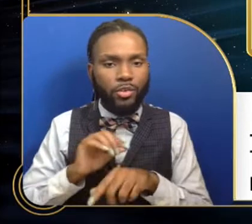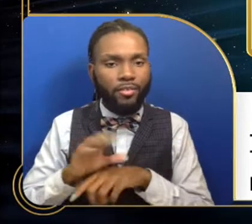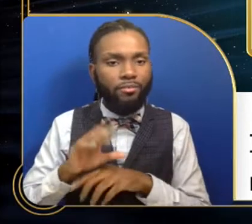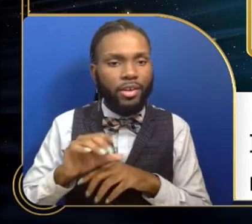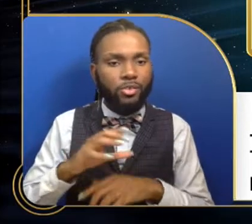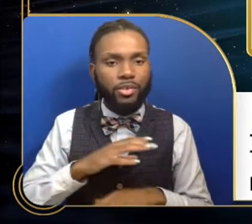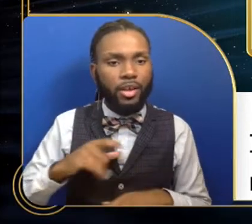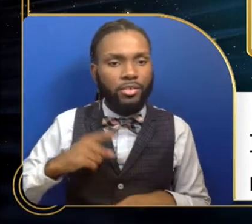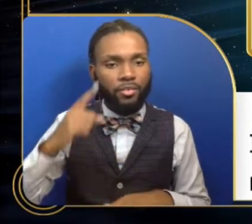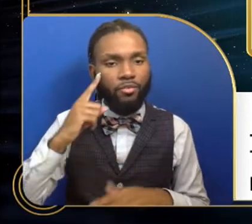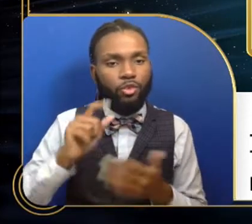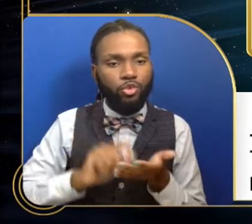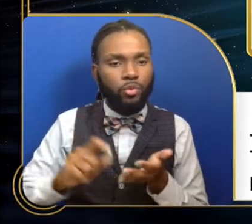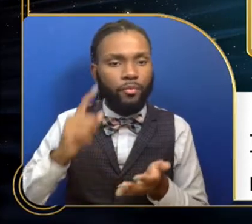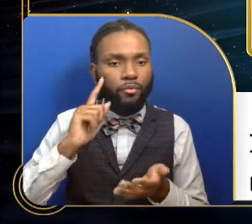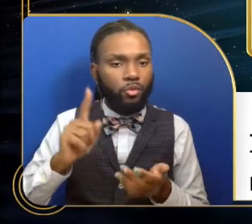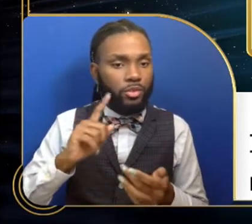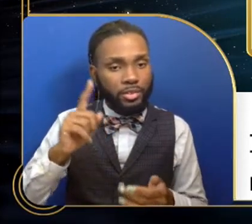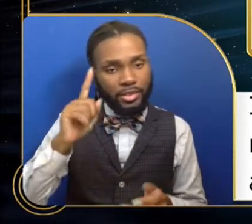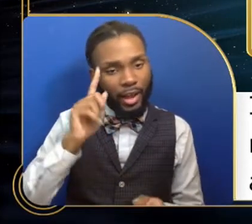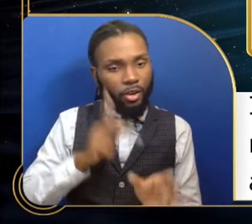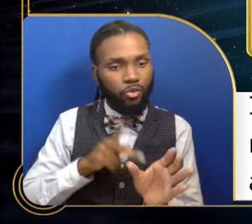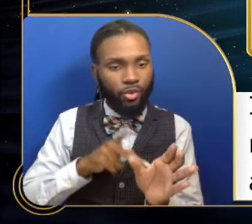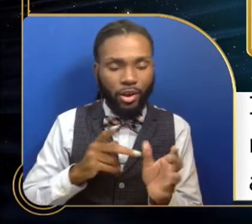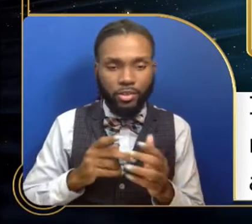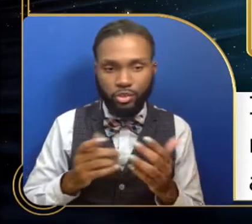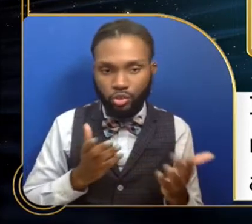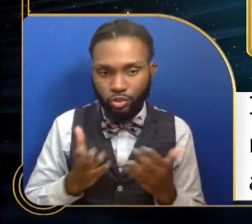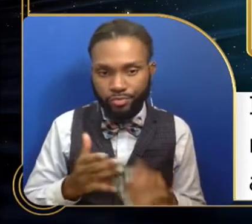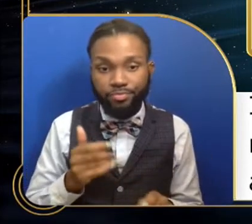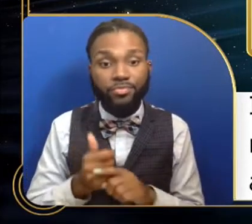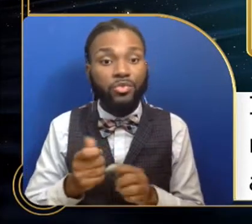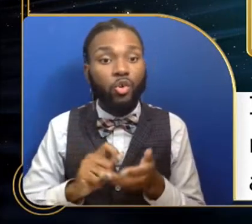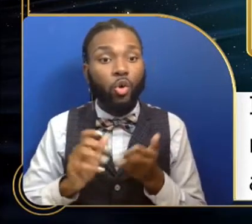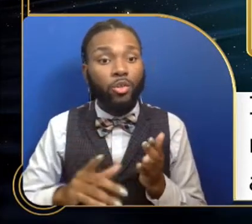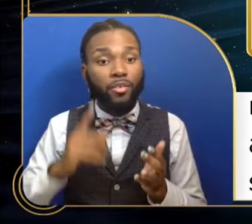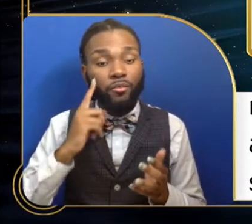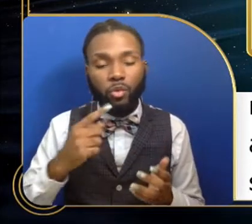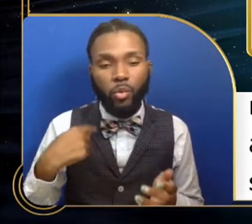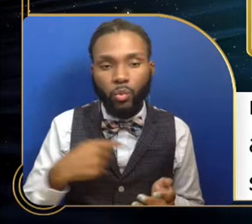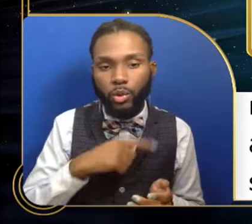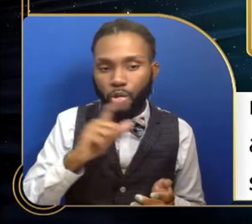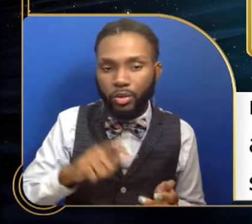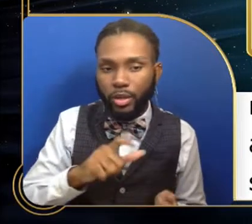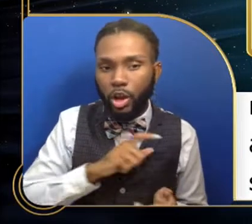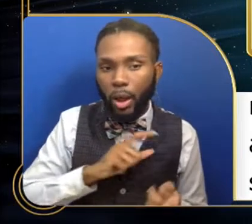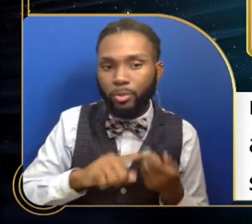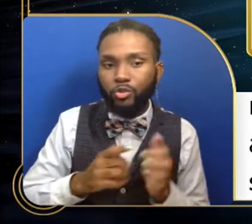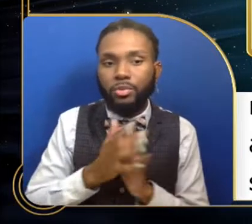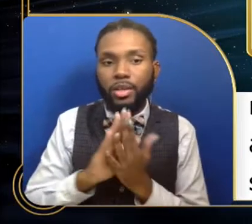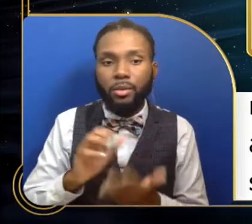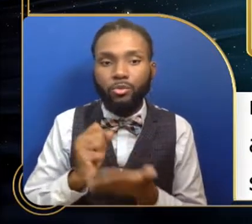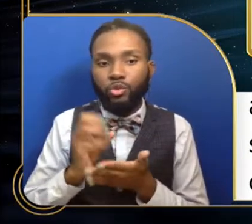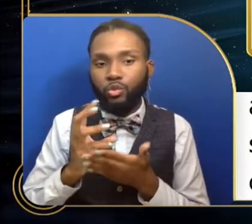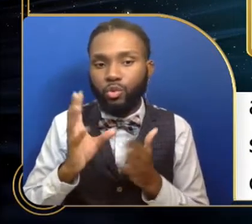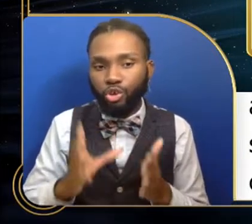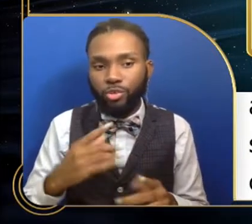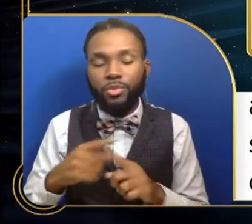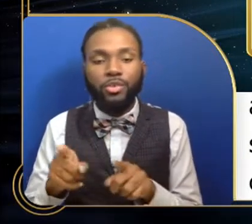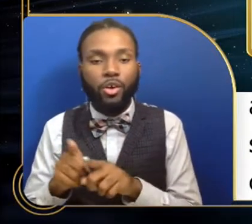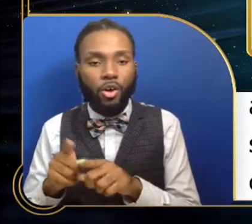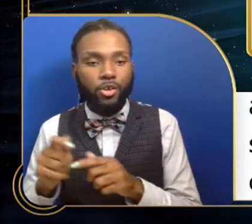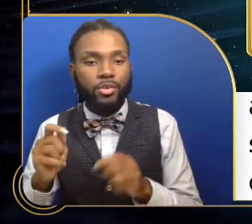Psychiatric Services. They are the author of We Don't Need Cops to Become Social Workers and the editor of Abolition Must